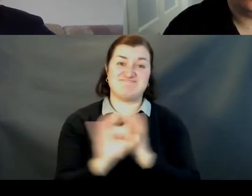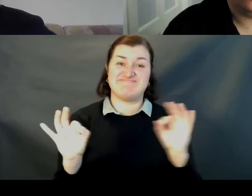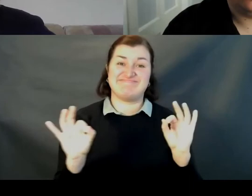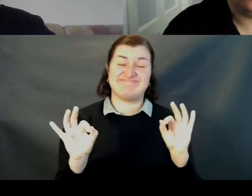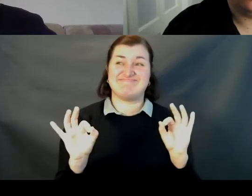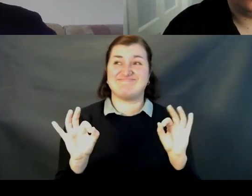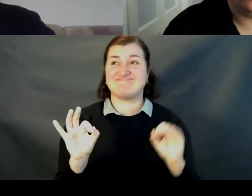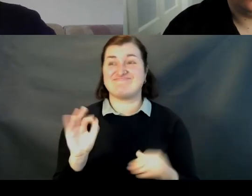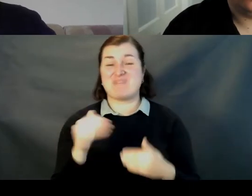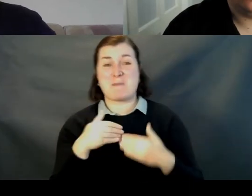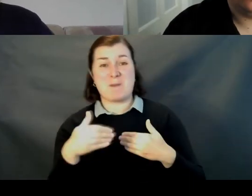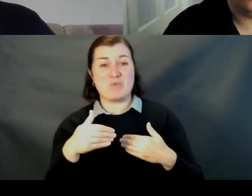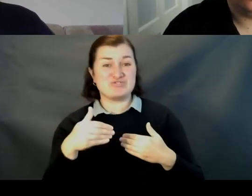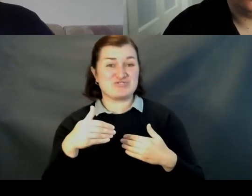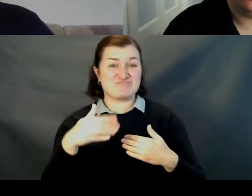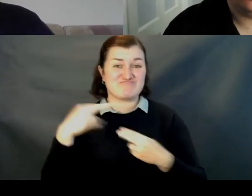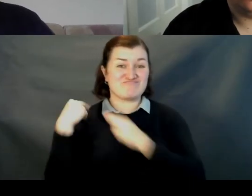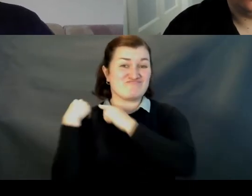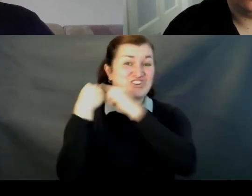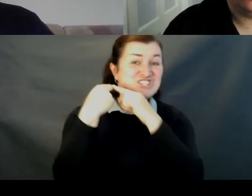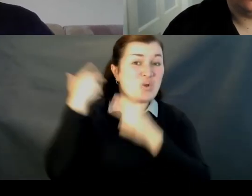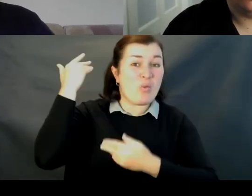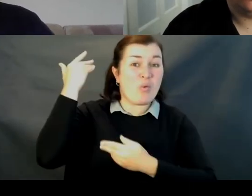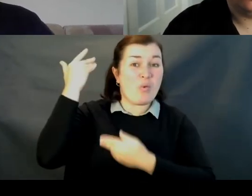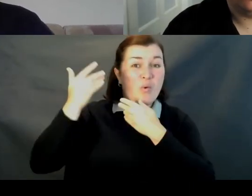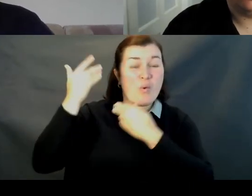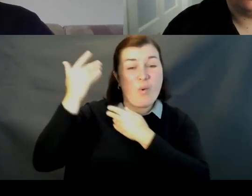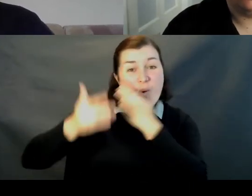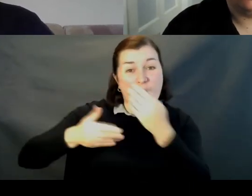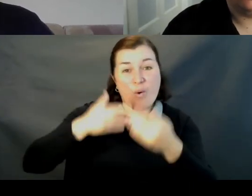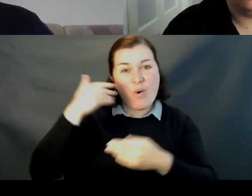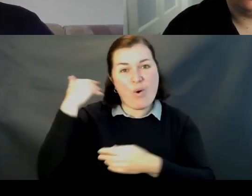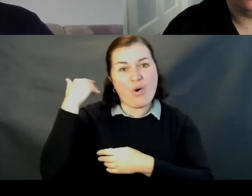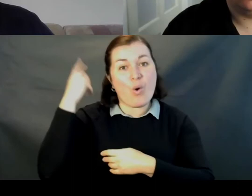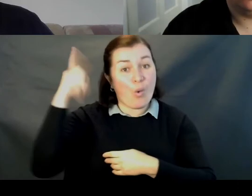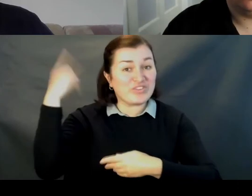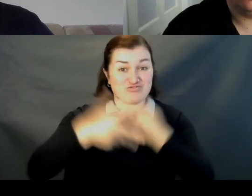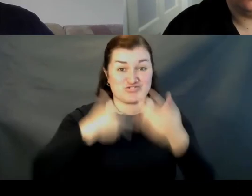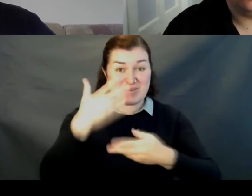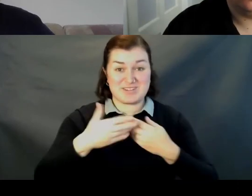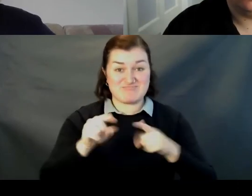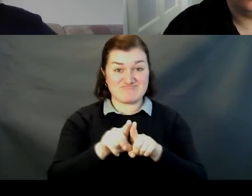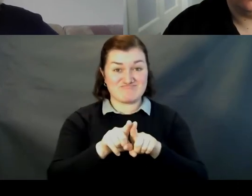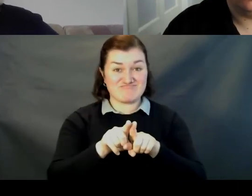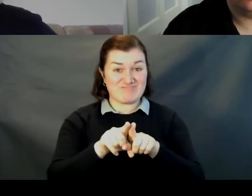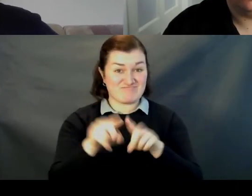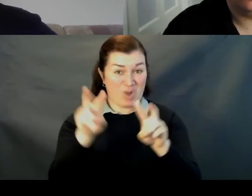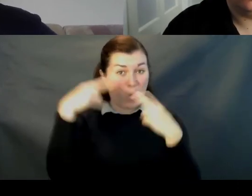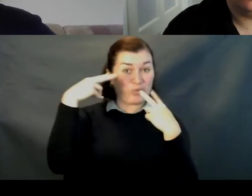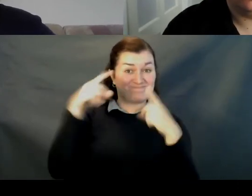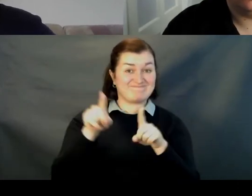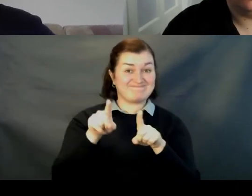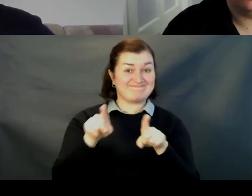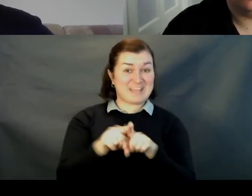But even the younger ones that are coming up are gonna look like me in a few years' time. So we